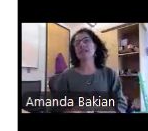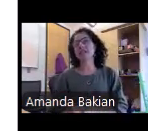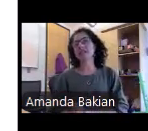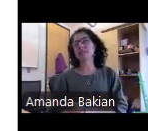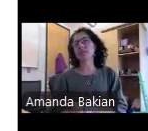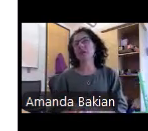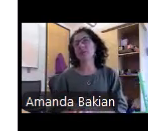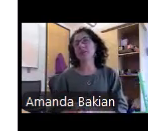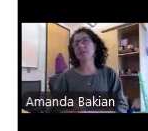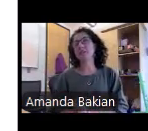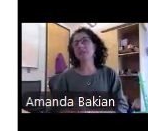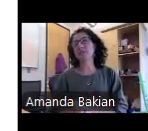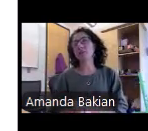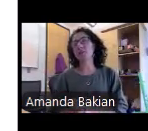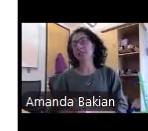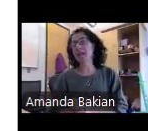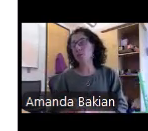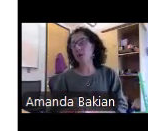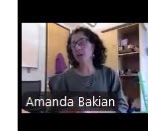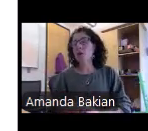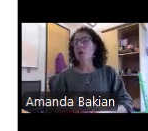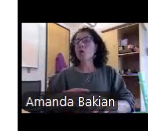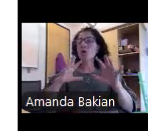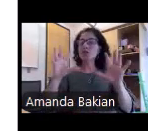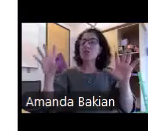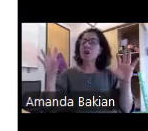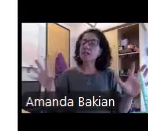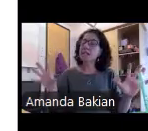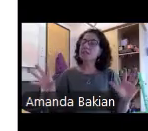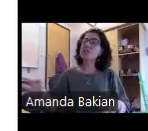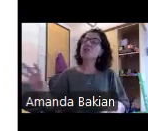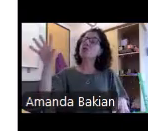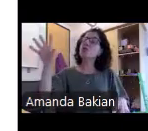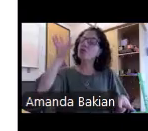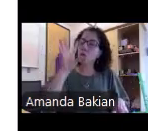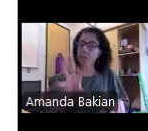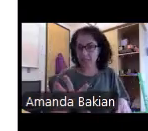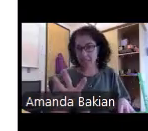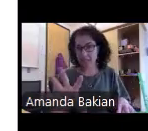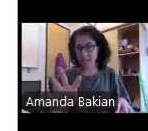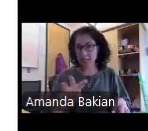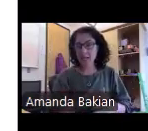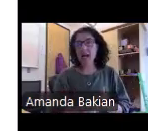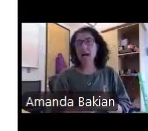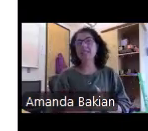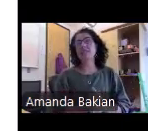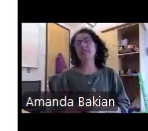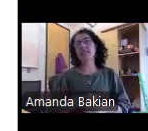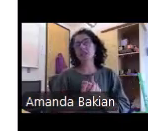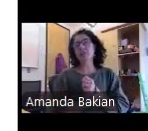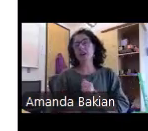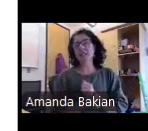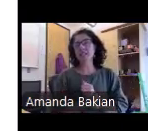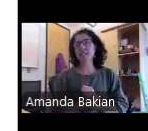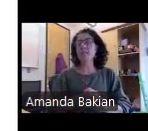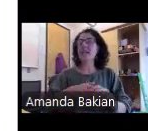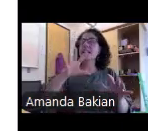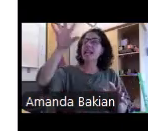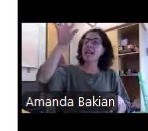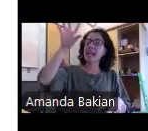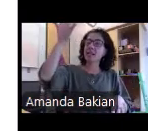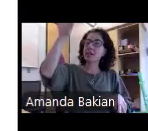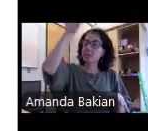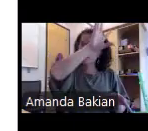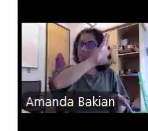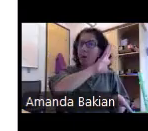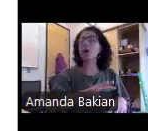the CDC's Autism and Developmental Disabilities Monitoring Network, which funds us to do focused identification of autism